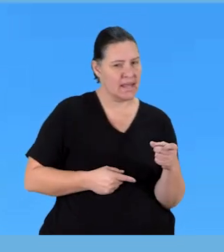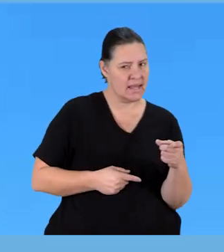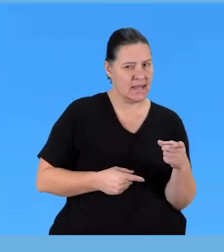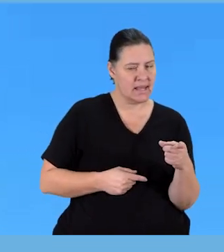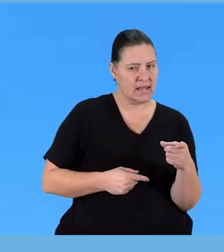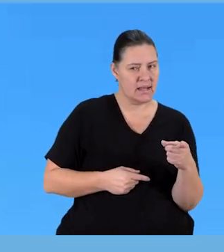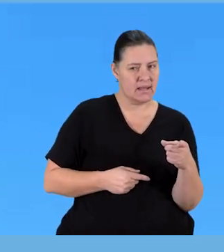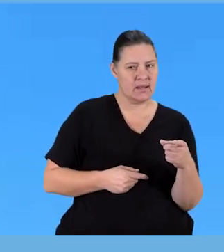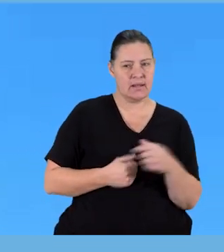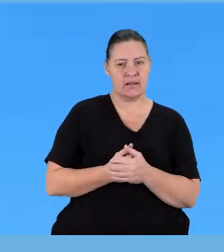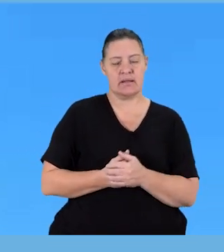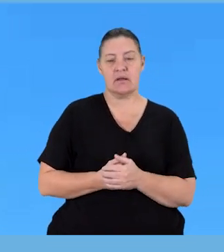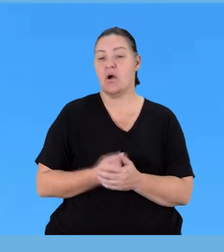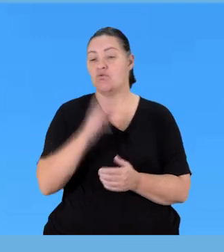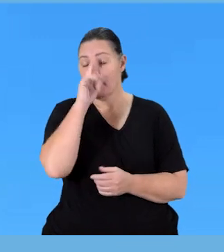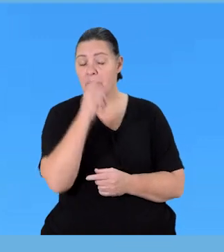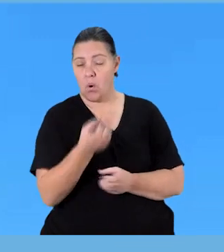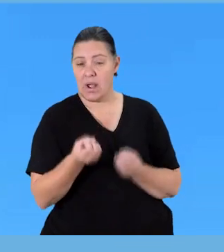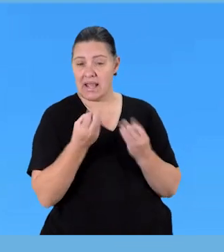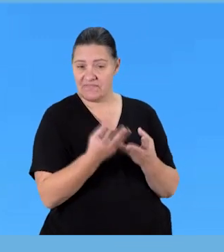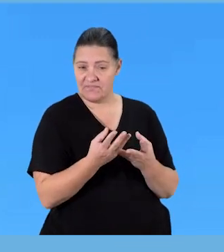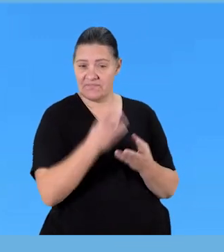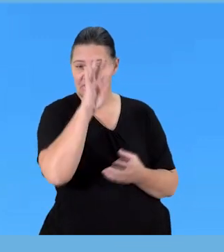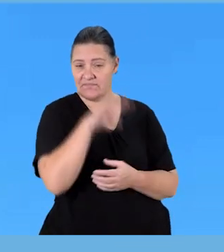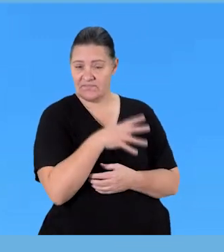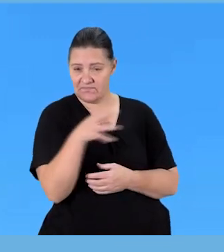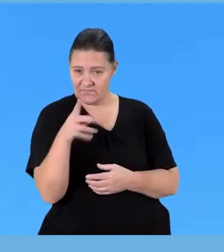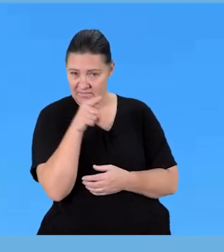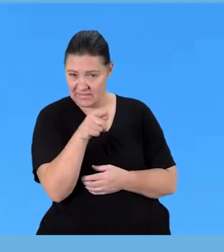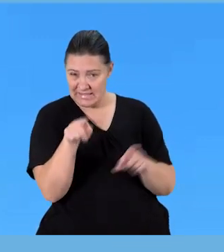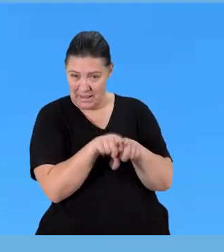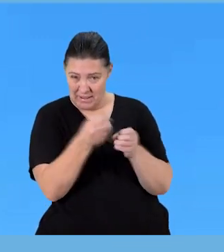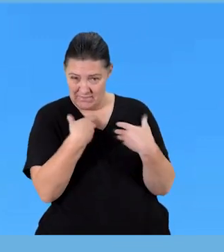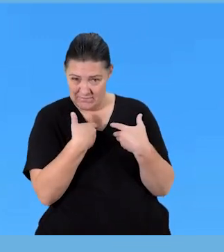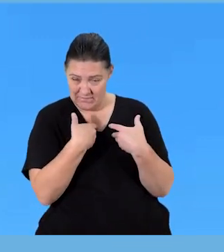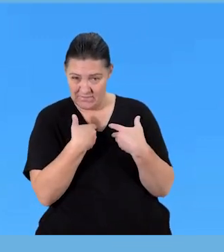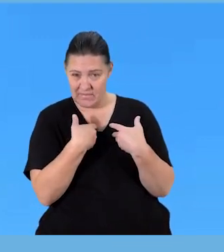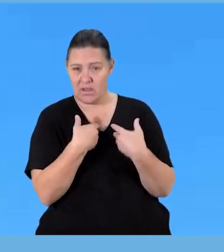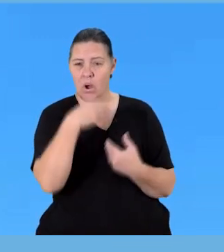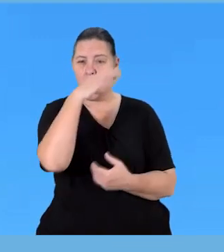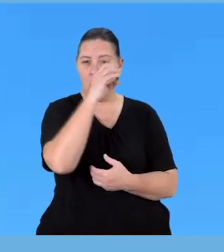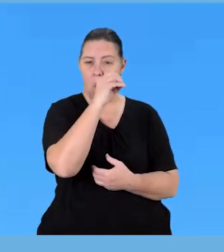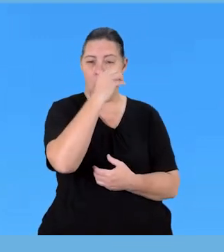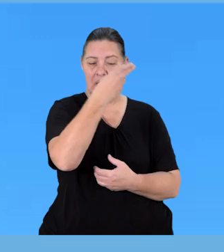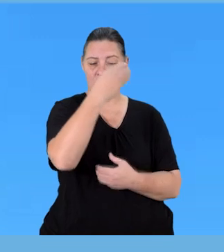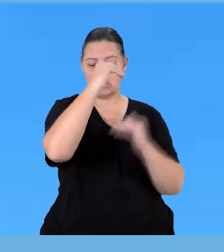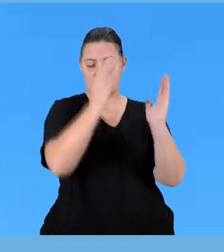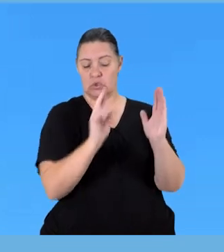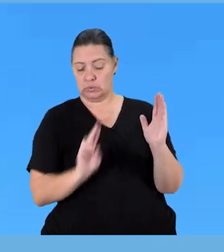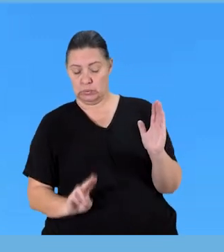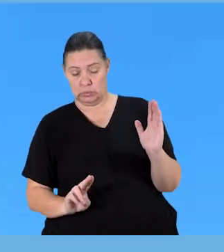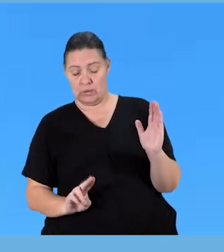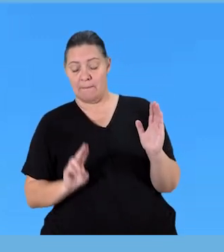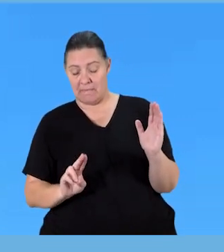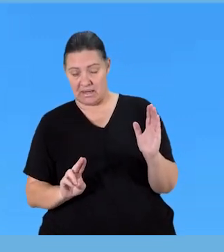have on the left-hand side? Remember, when we are given this particular or something like this, OH with the 2 outside the bracket,